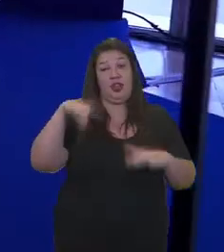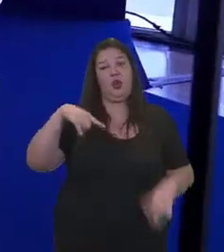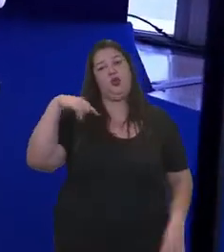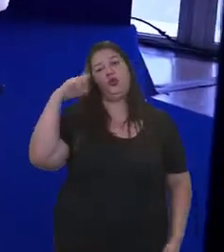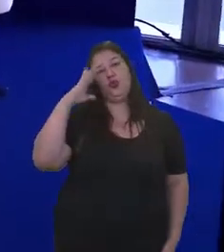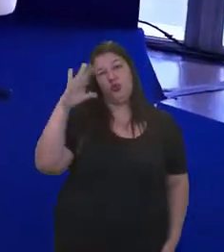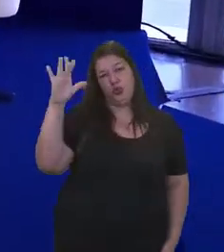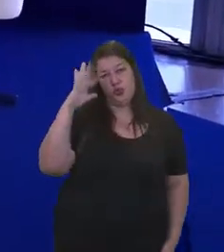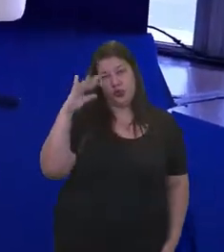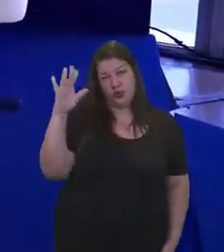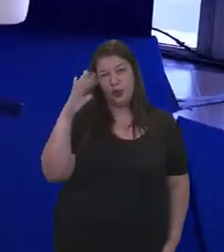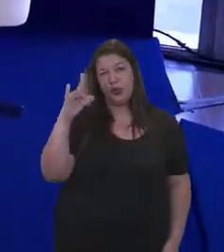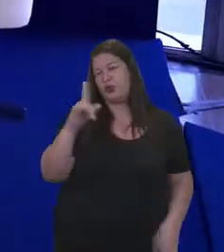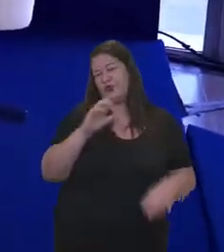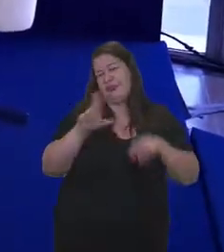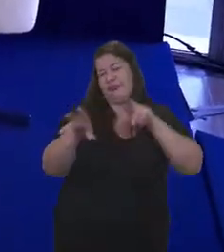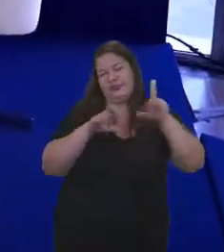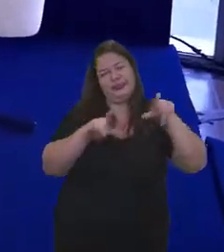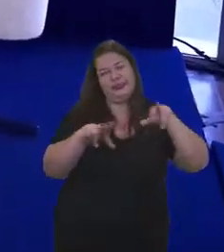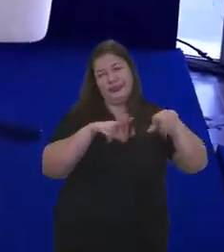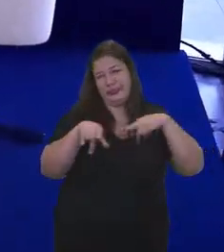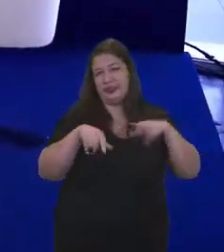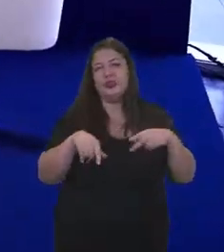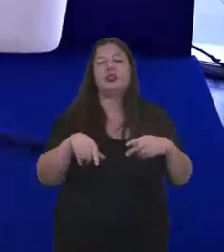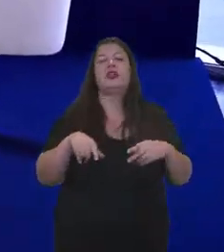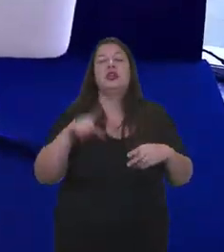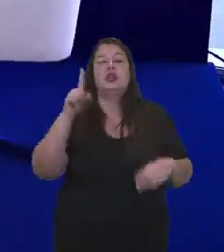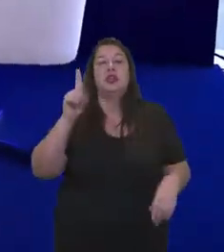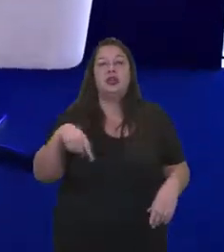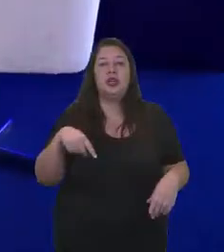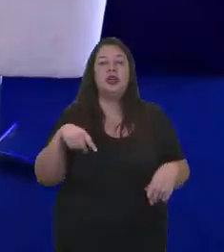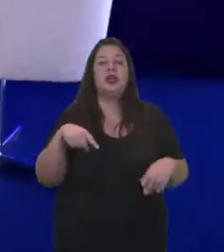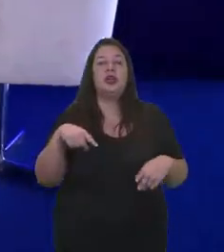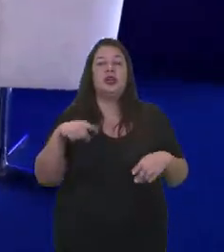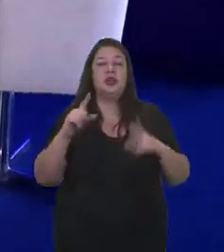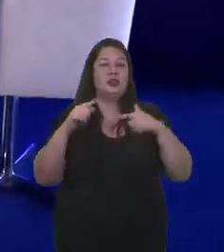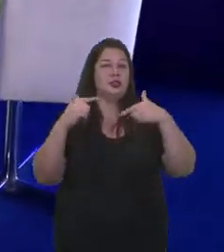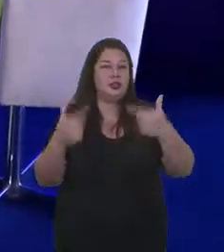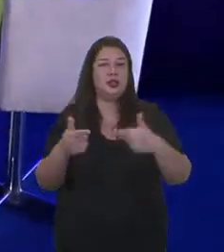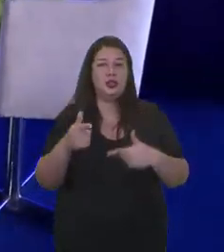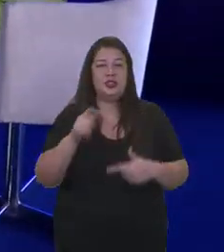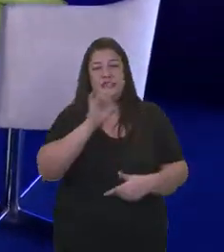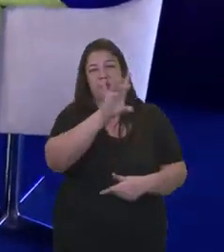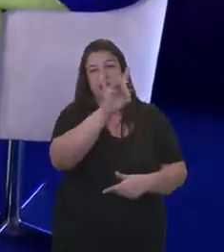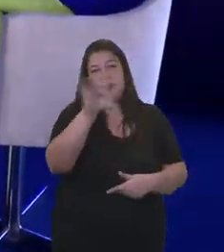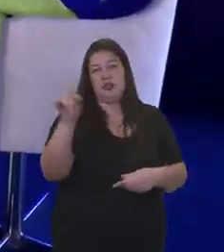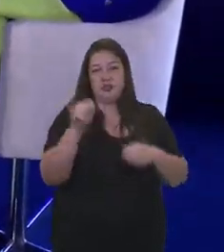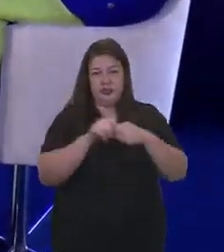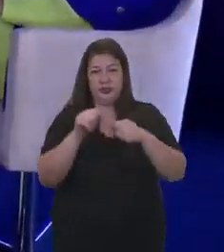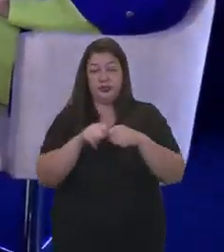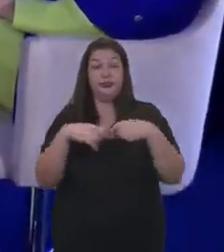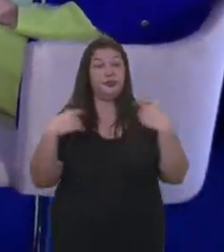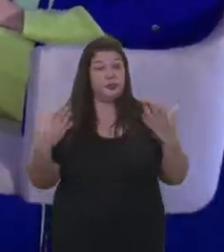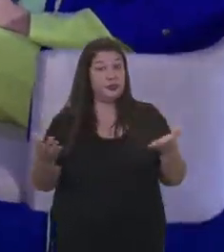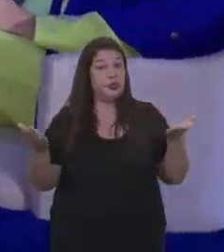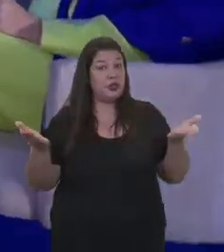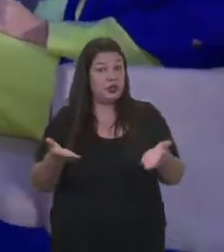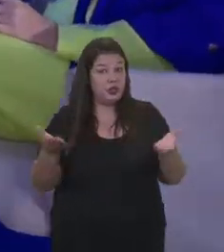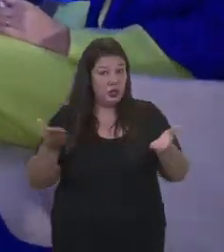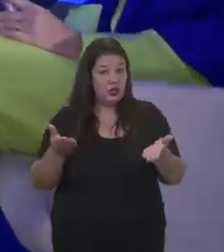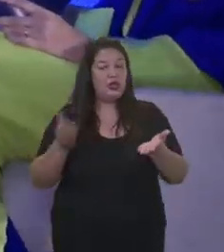is about this dream that it can be reached in many ways amongst the actions that we do and you do.